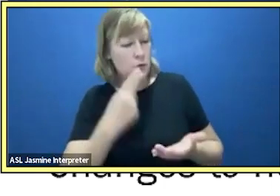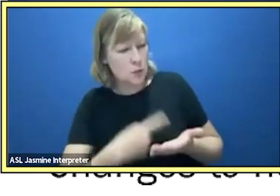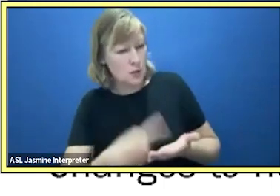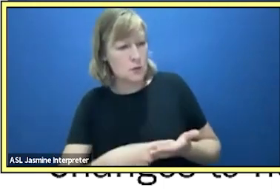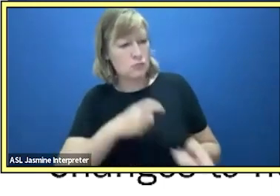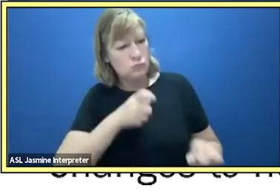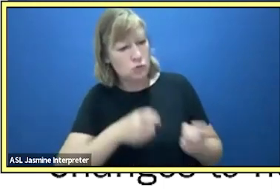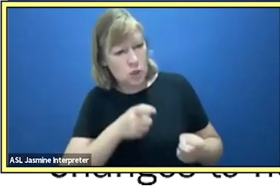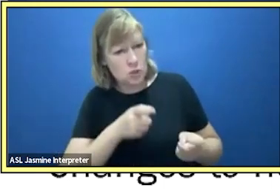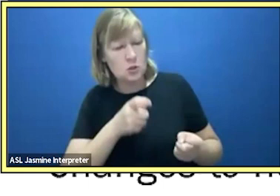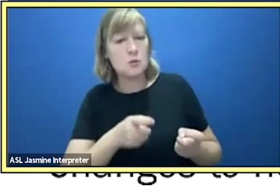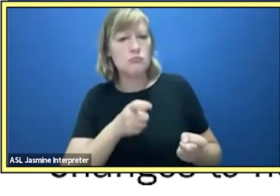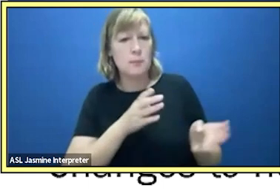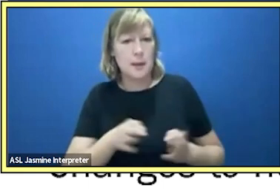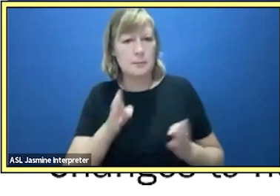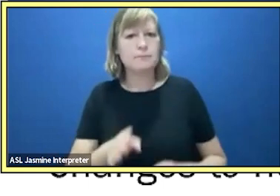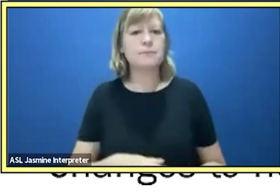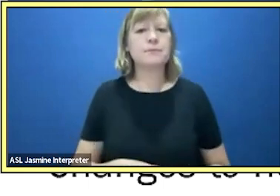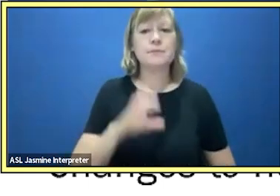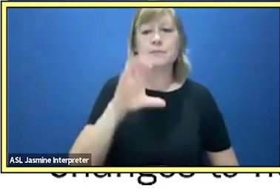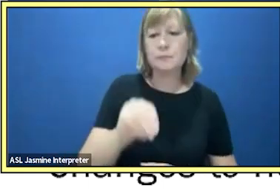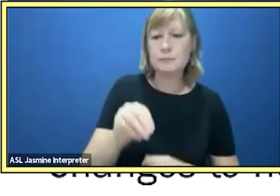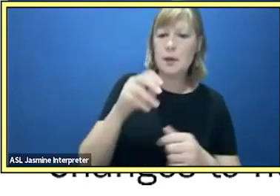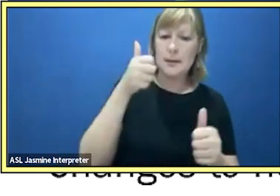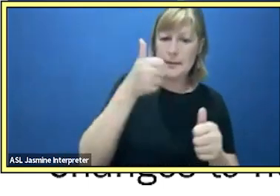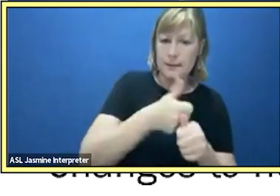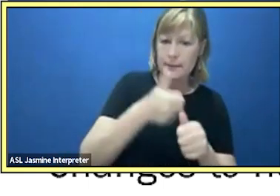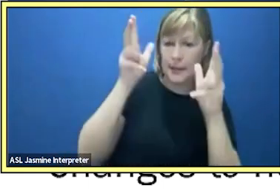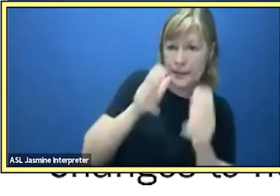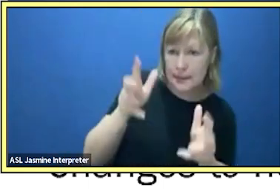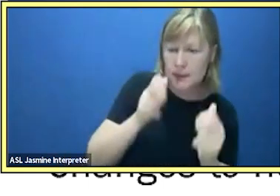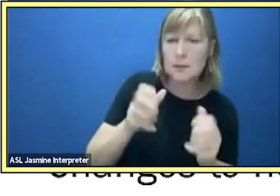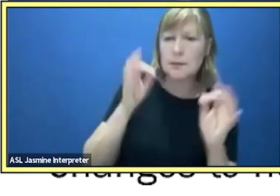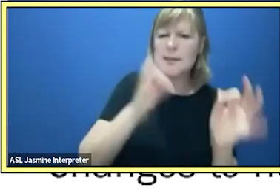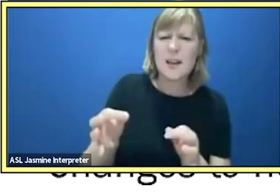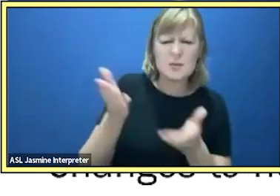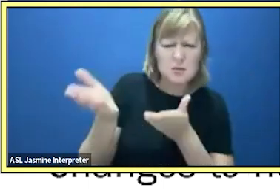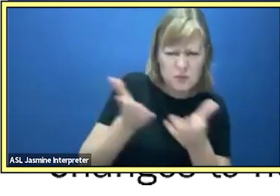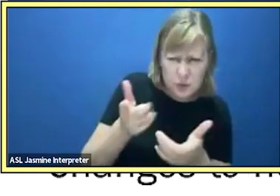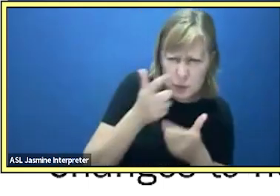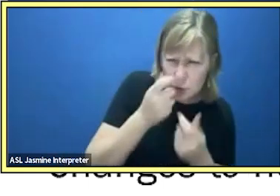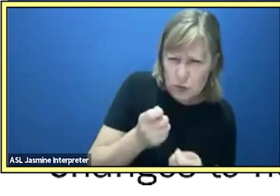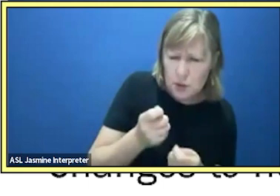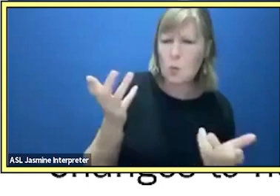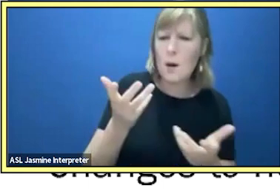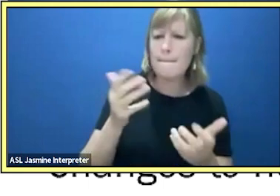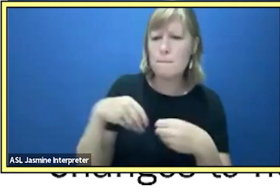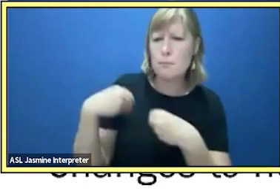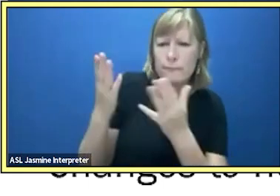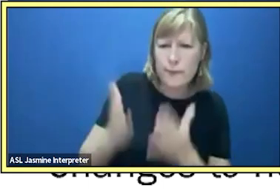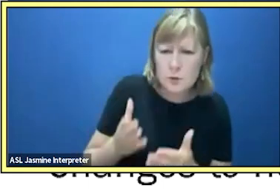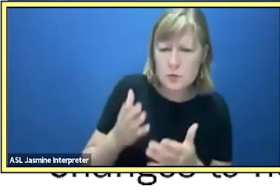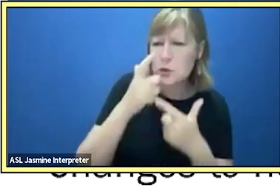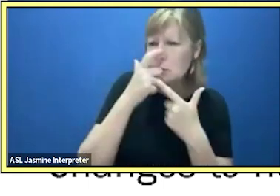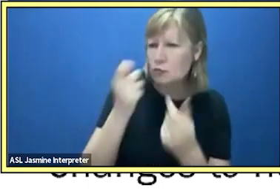So the case manager is, listening to you, helping you to decide which services you're interested in and which providers